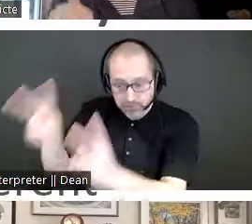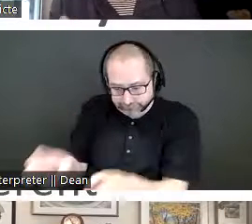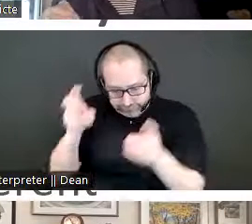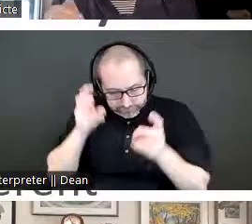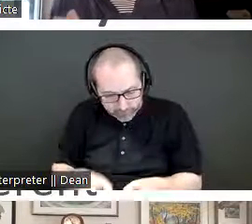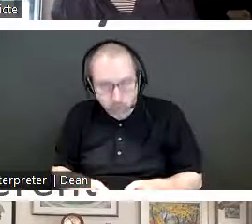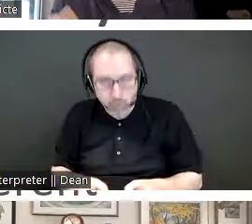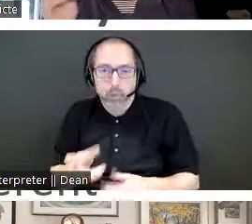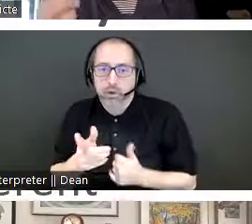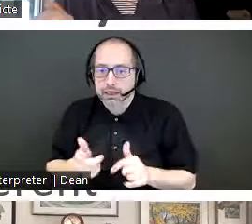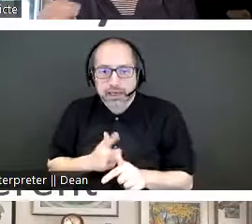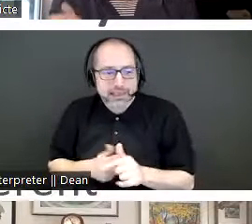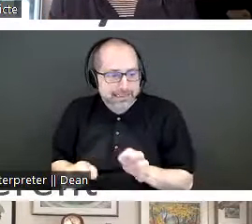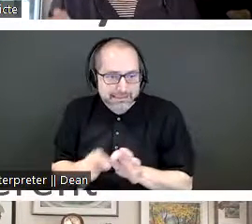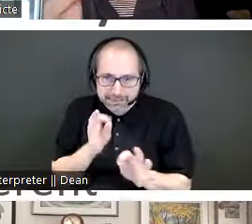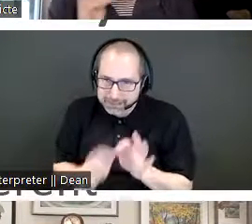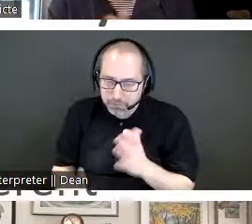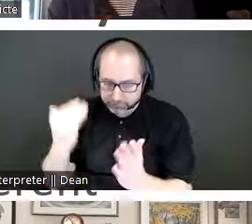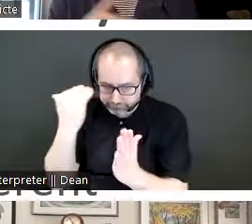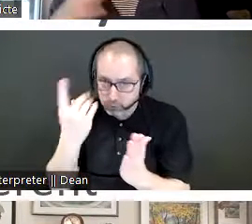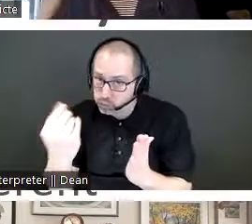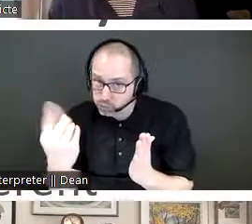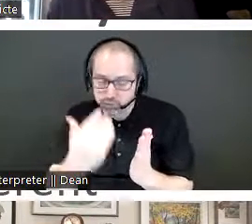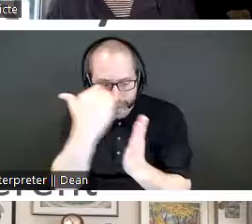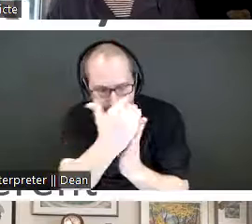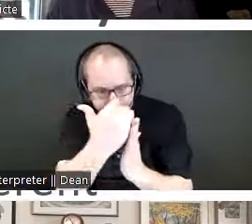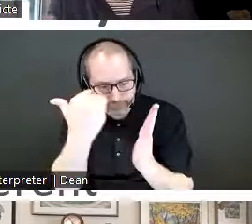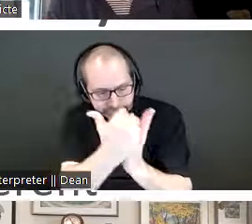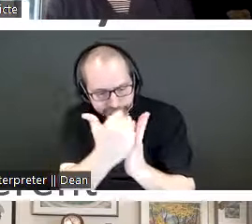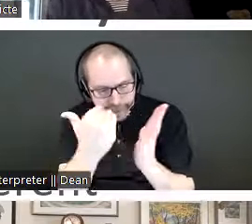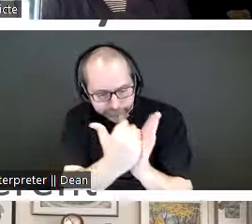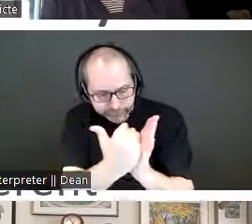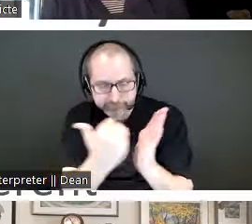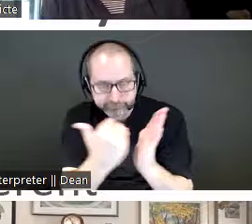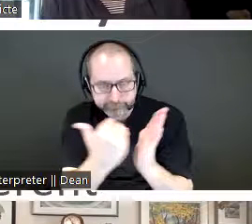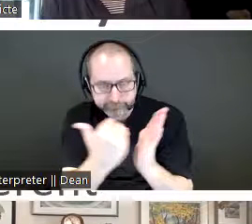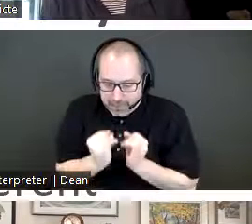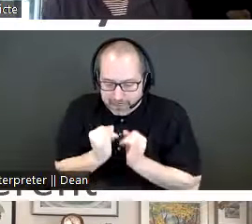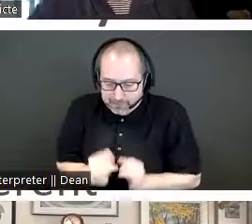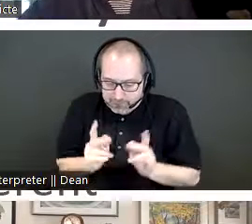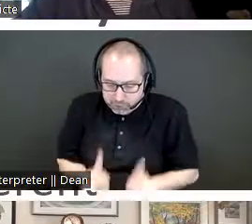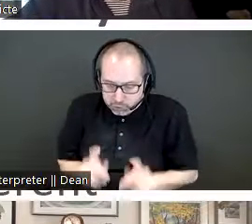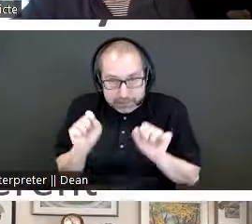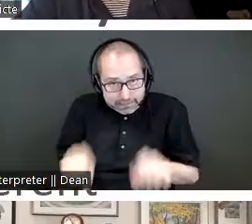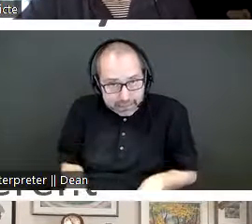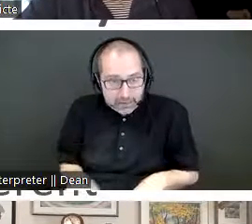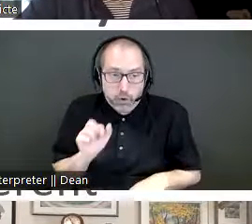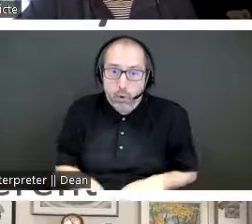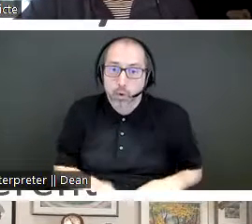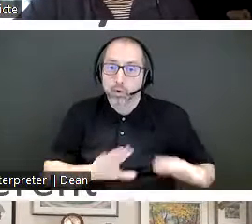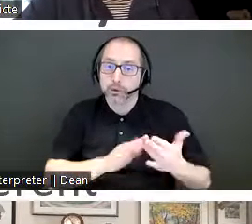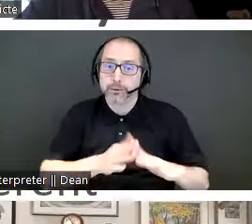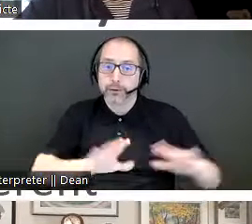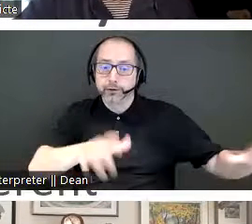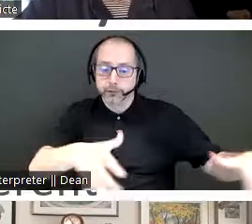simple, manageable steps that each of us can take at an individual or community level to contribute to the prevention